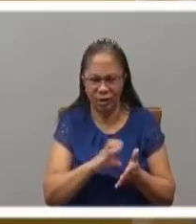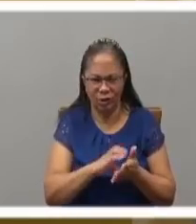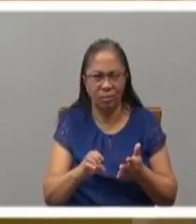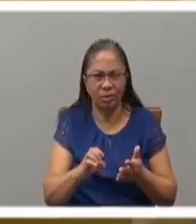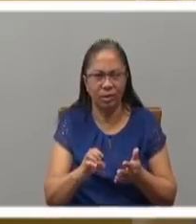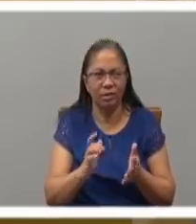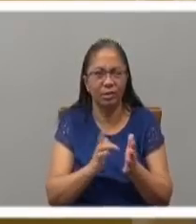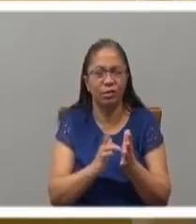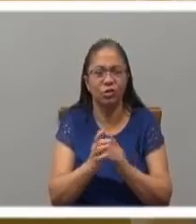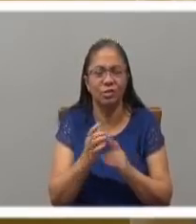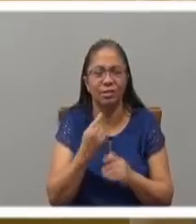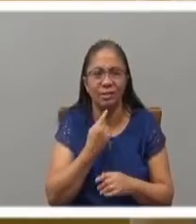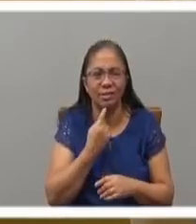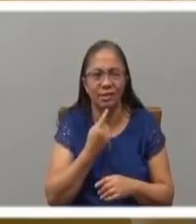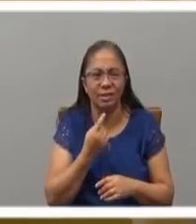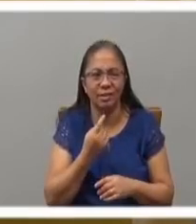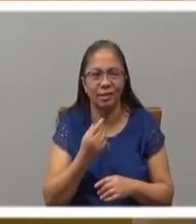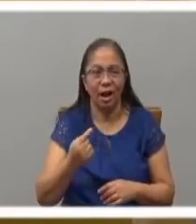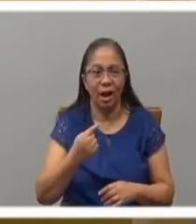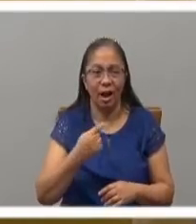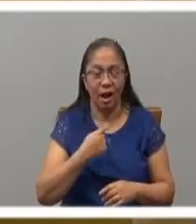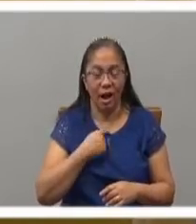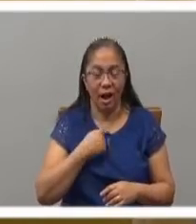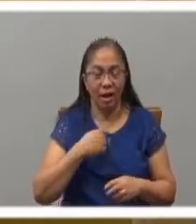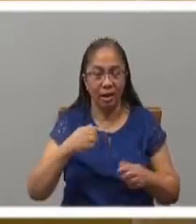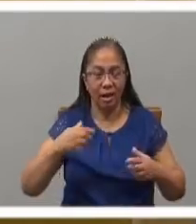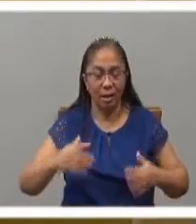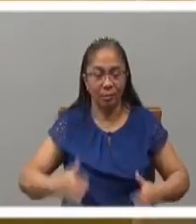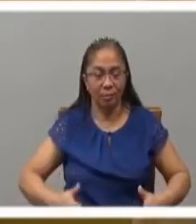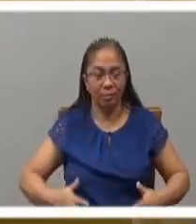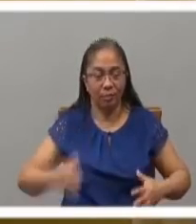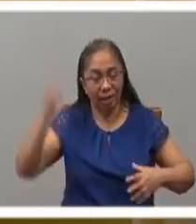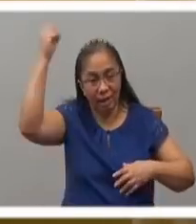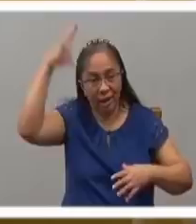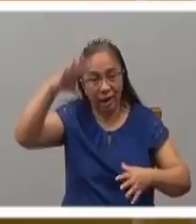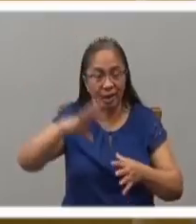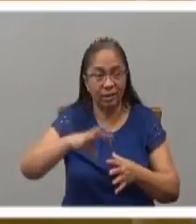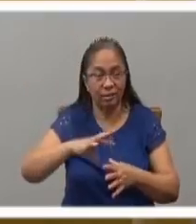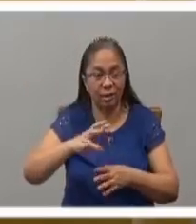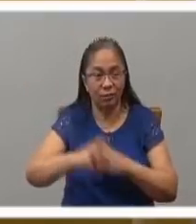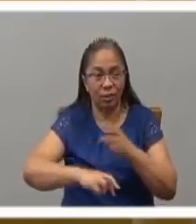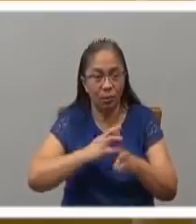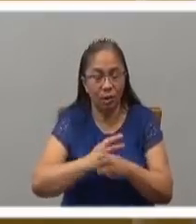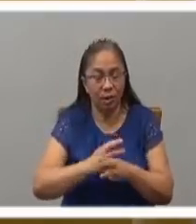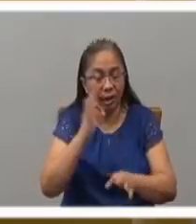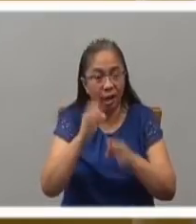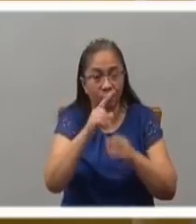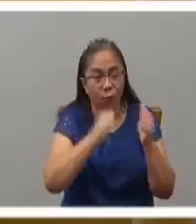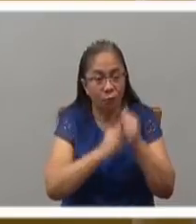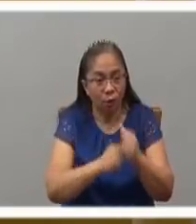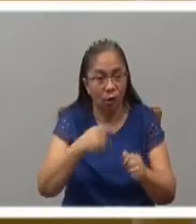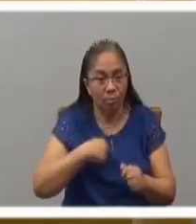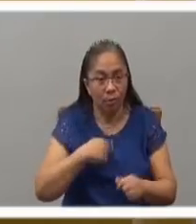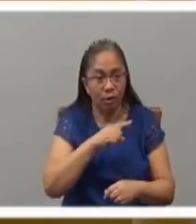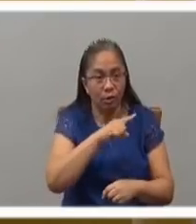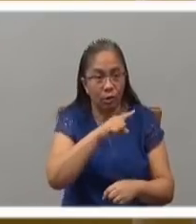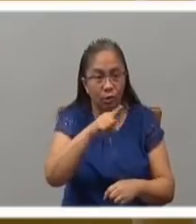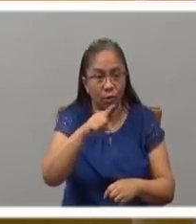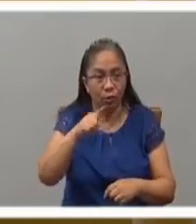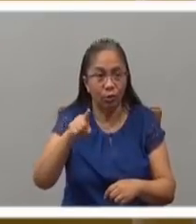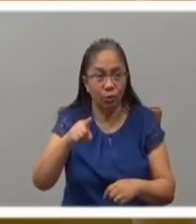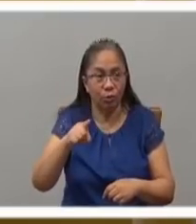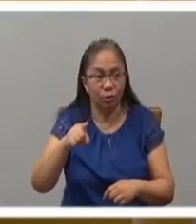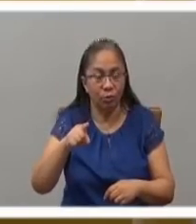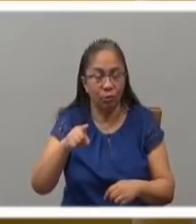12, Jesus says, I am the light of the world. If you follow me, you won't